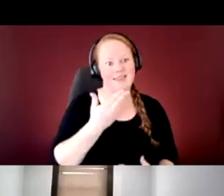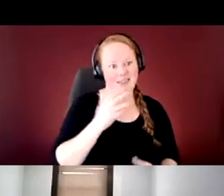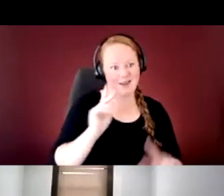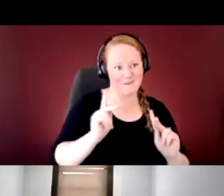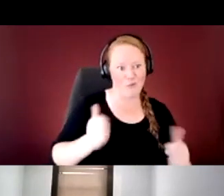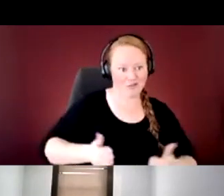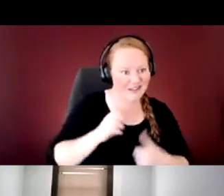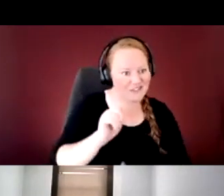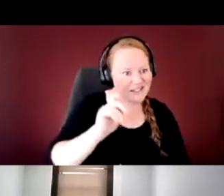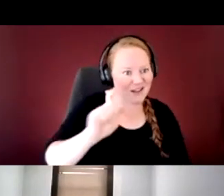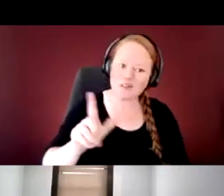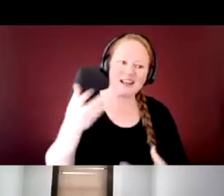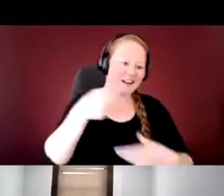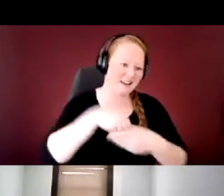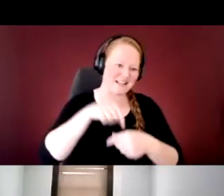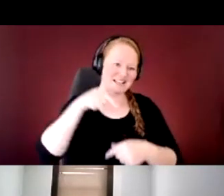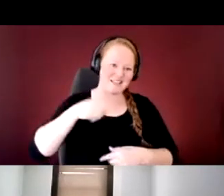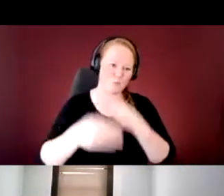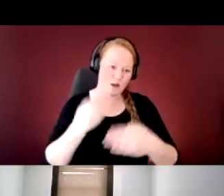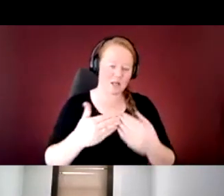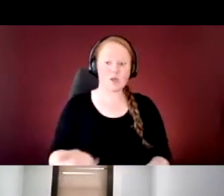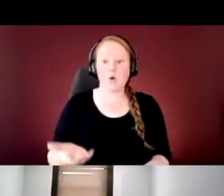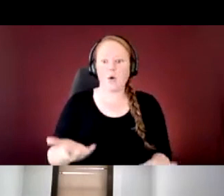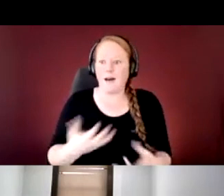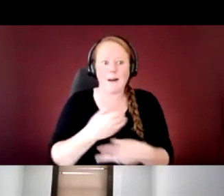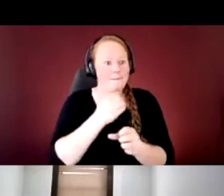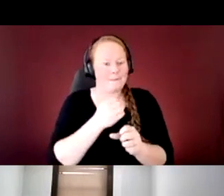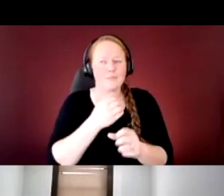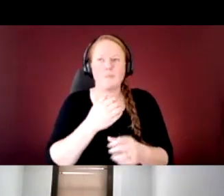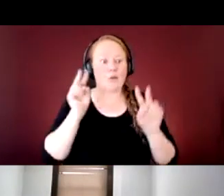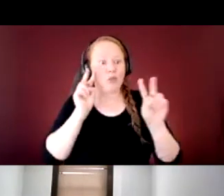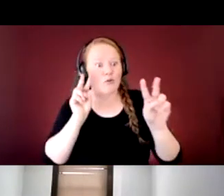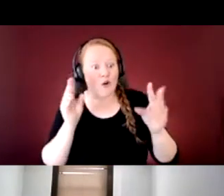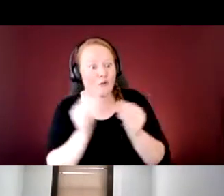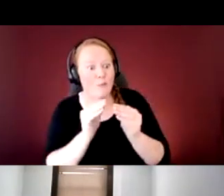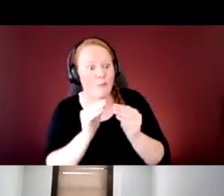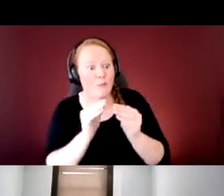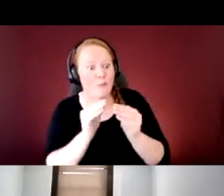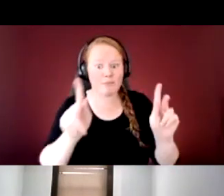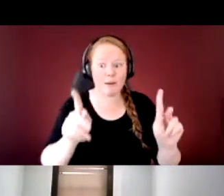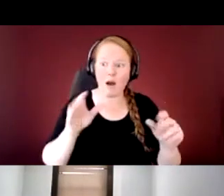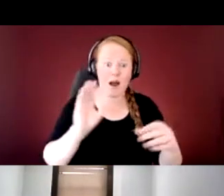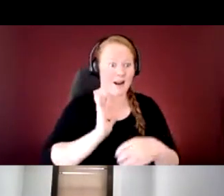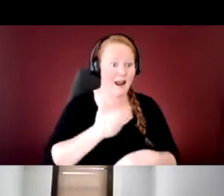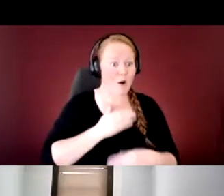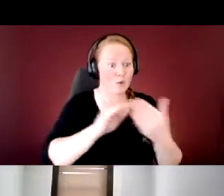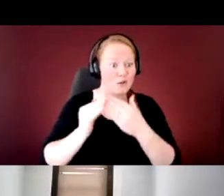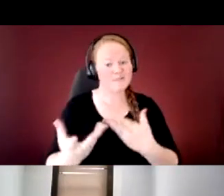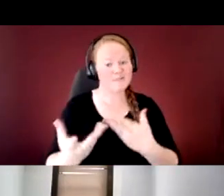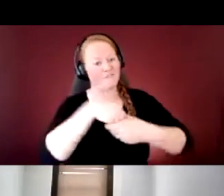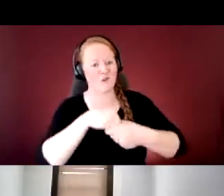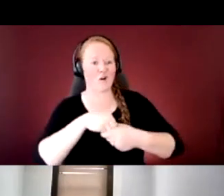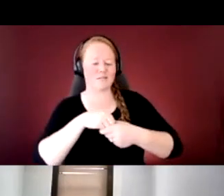process. We look forward to much more community engagement as we look down the long road of recommending spending for the remaining $450